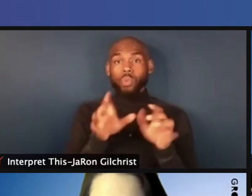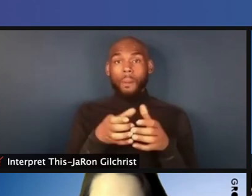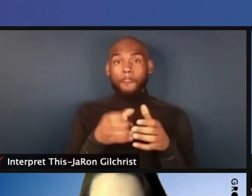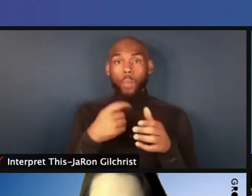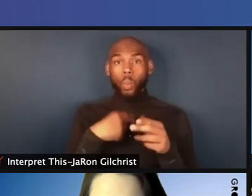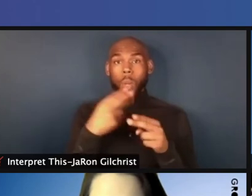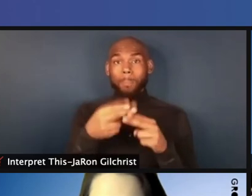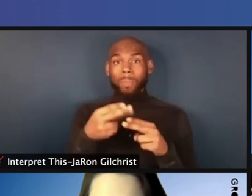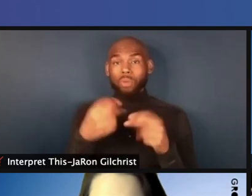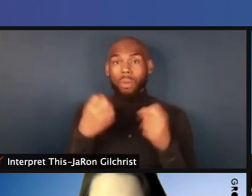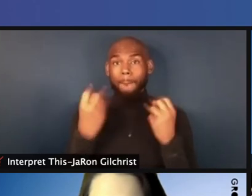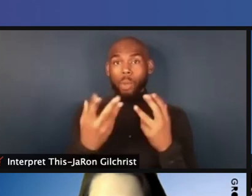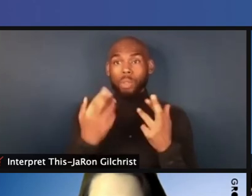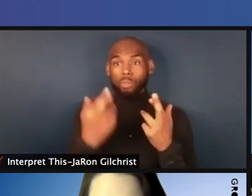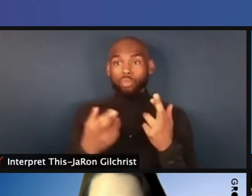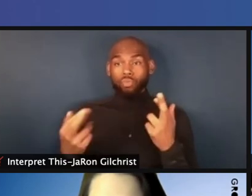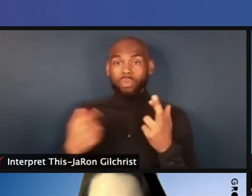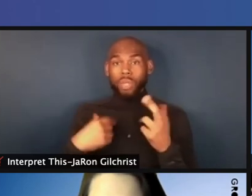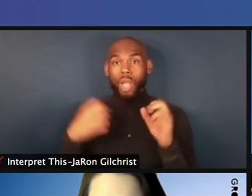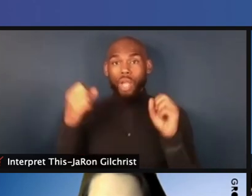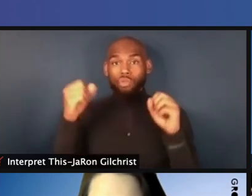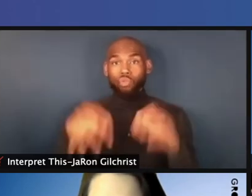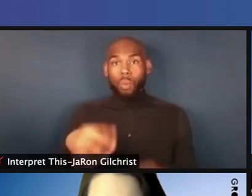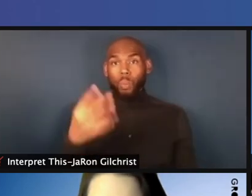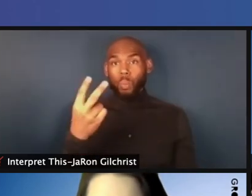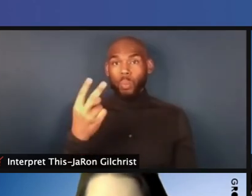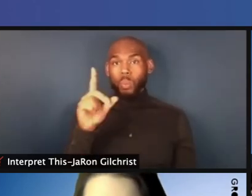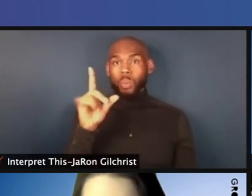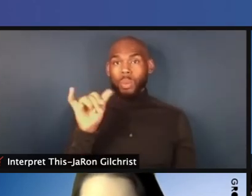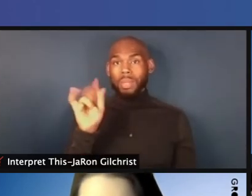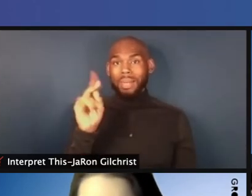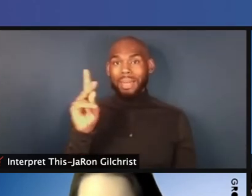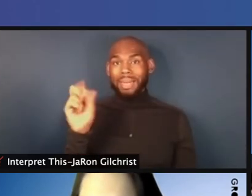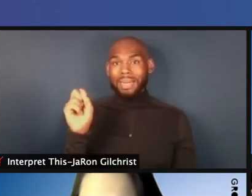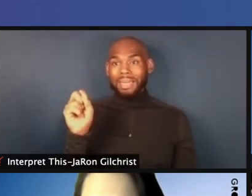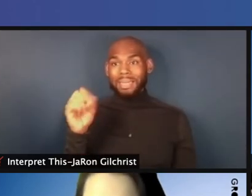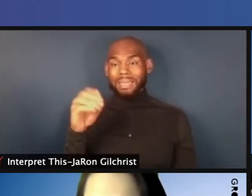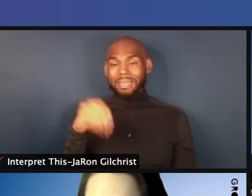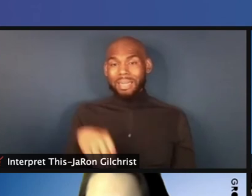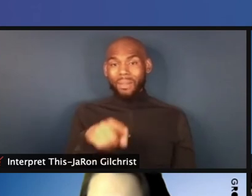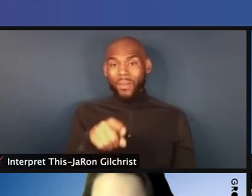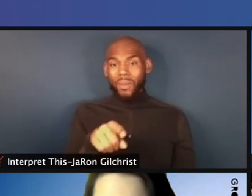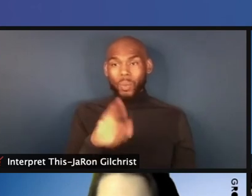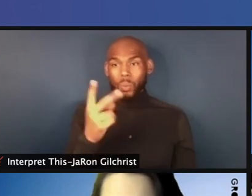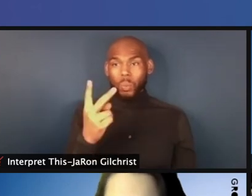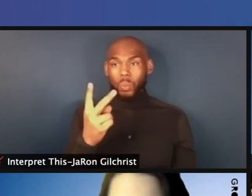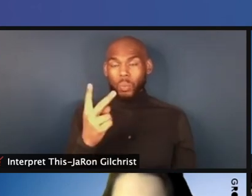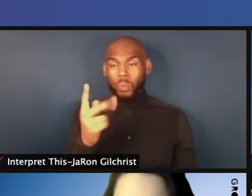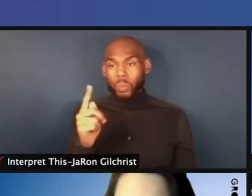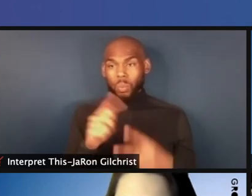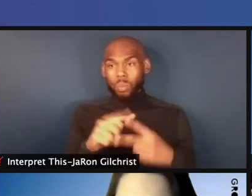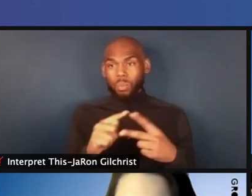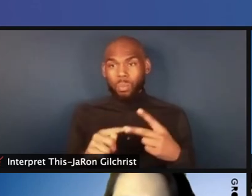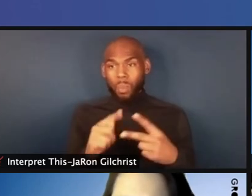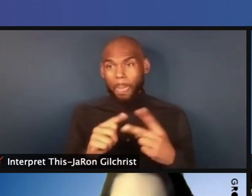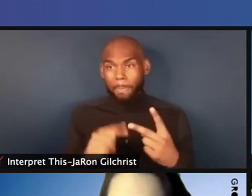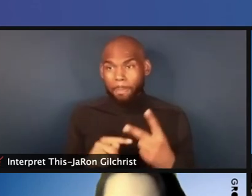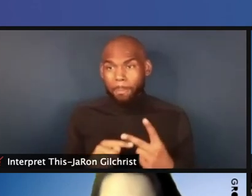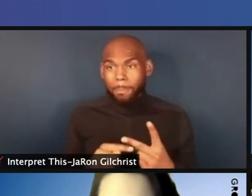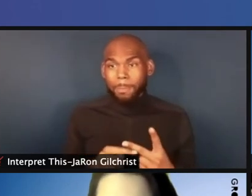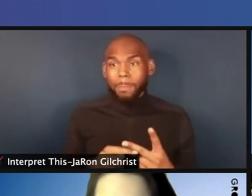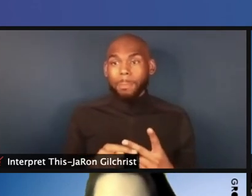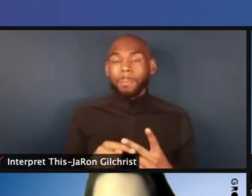multiple resources. I dropped two links into the chat. The Movement Generation Zine, I dropped it in there, as well as The Revolution Will Not Be Funded. Go Fossil